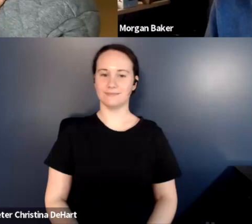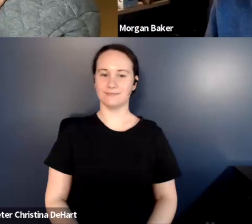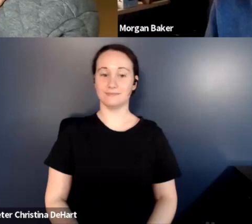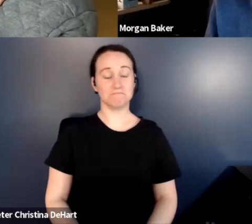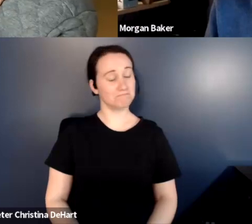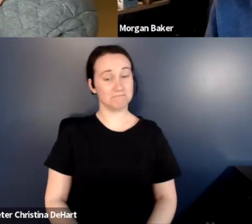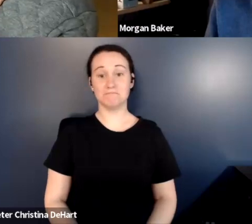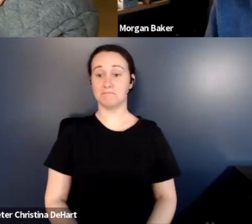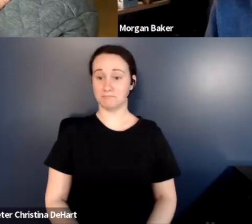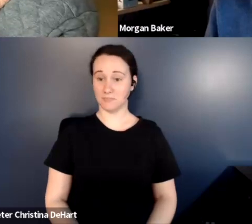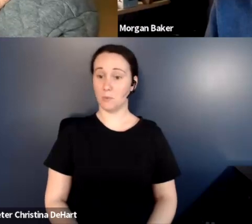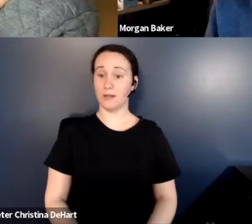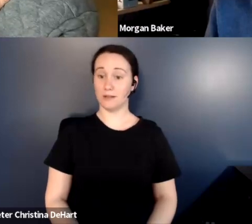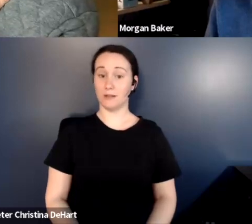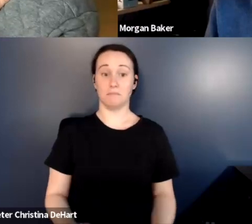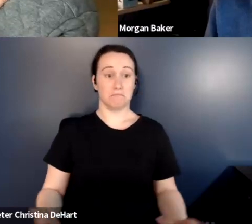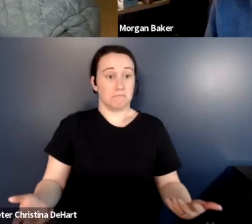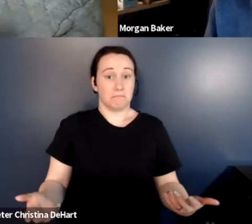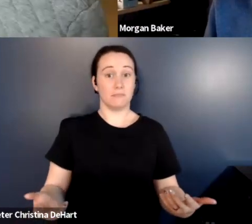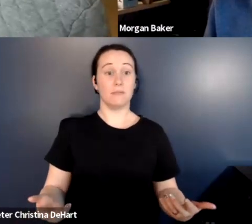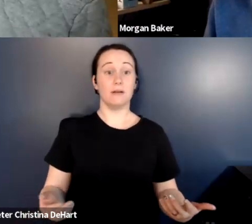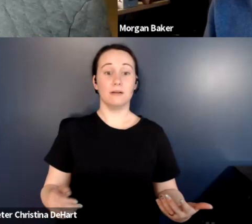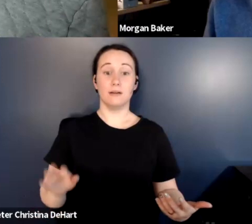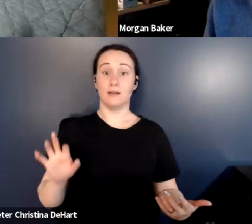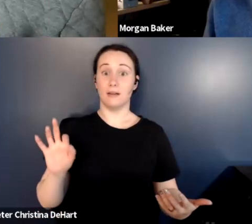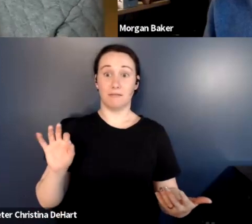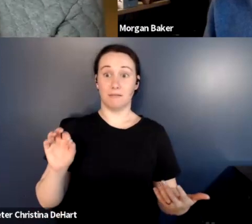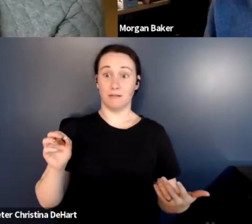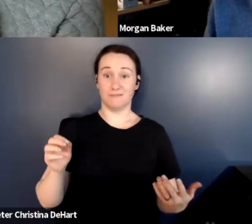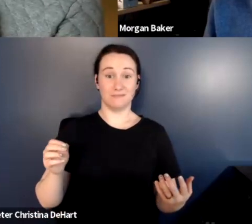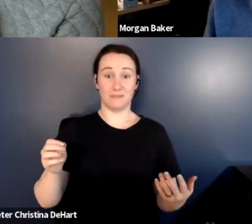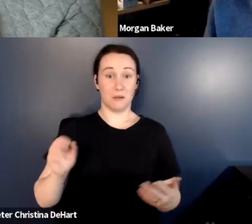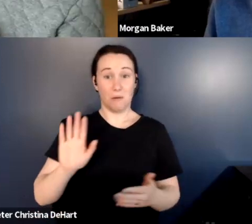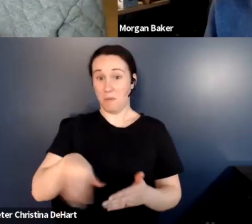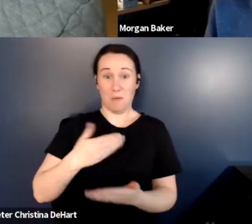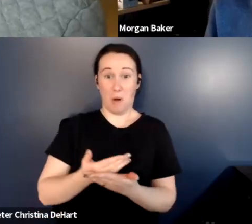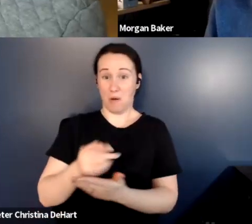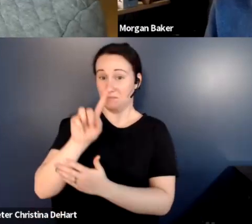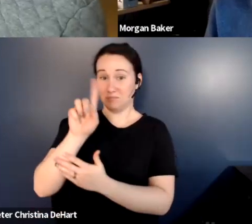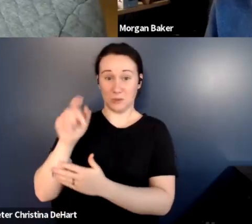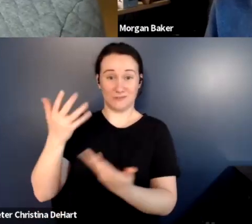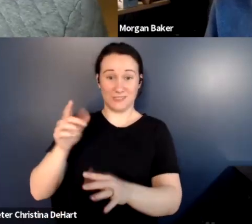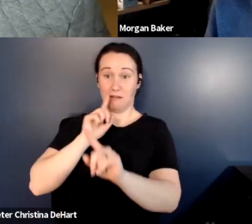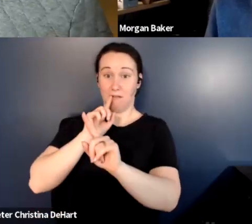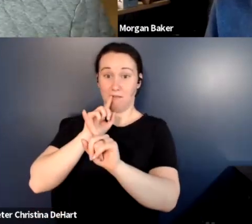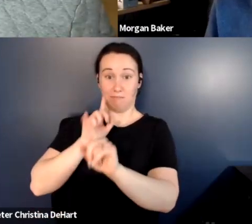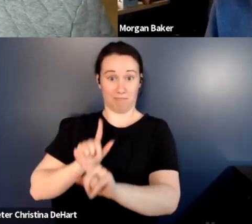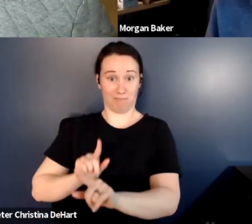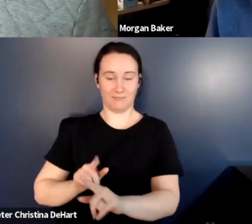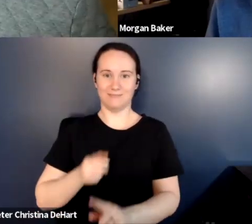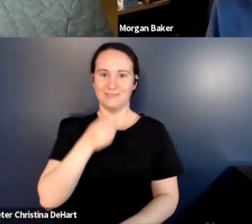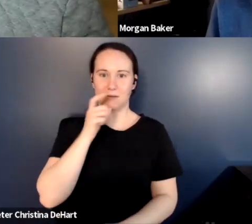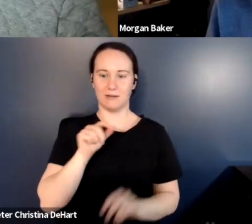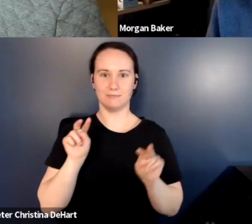Of course, if all your questions have been answered, we don't have to stare at a screen for the last 5 minutes